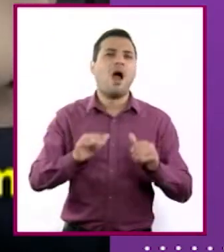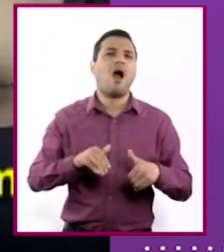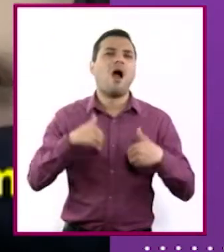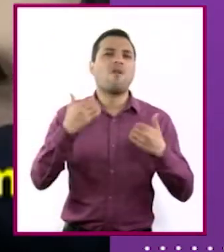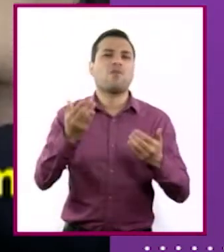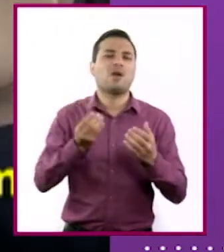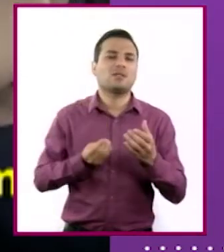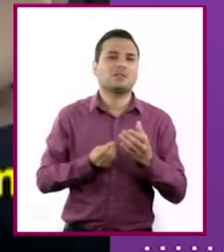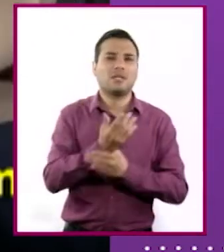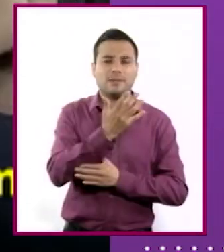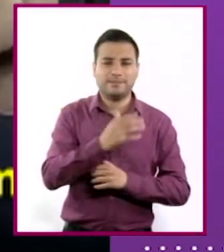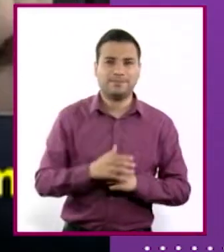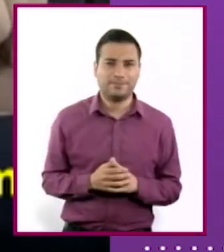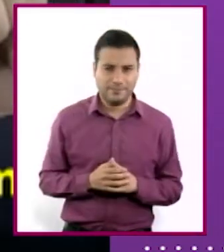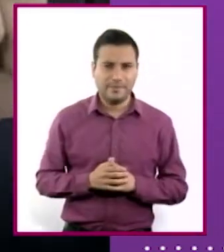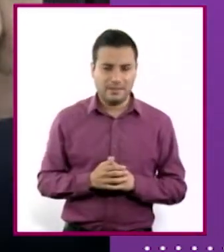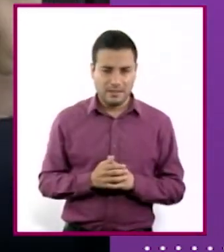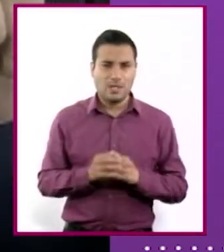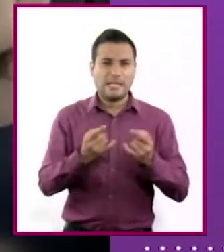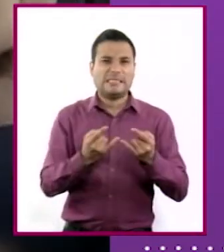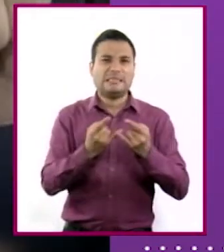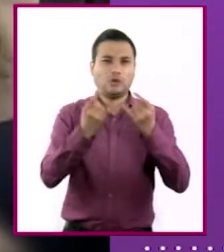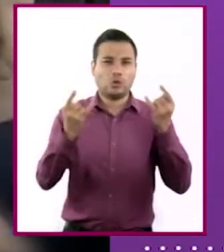We visited the History Museum.